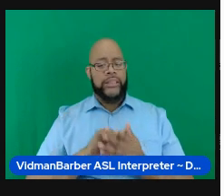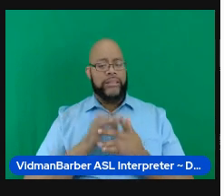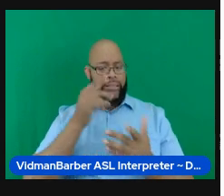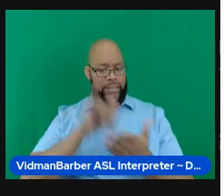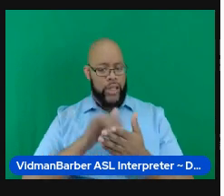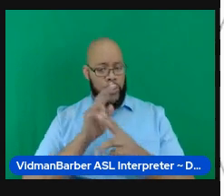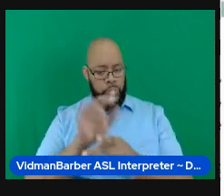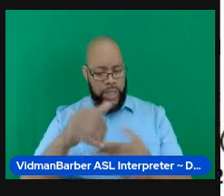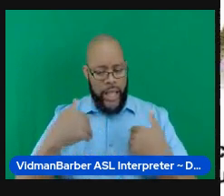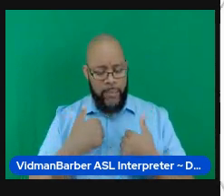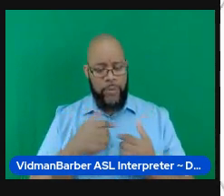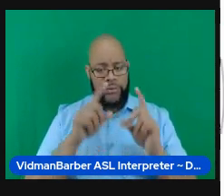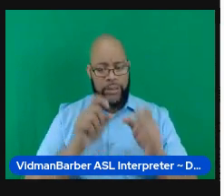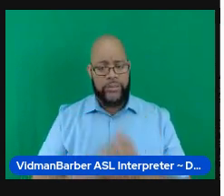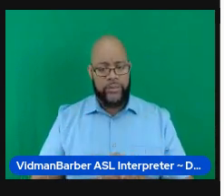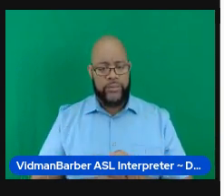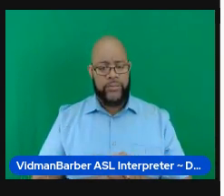understand